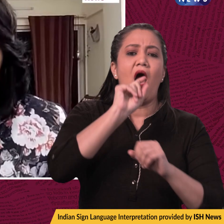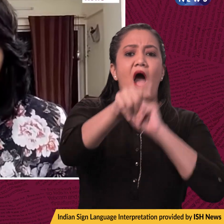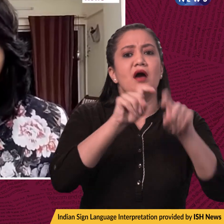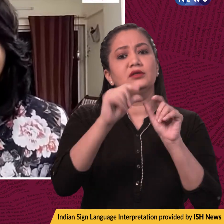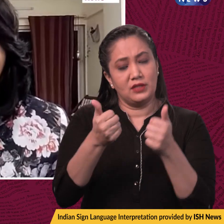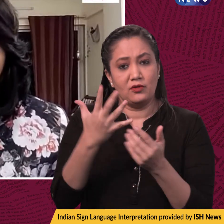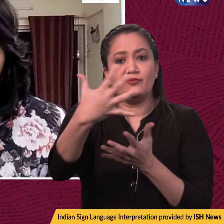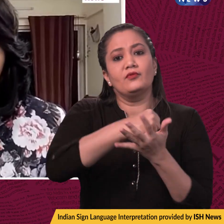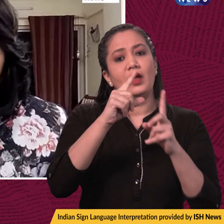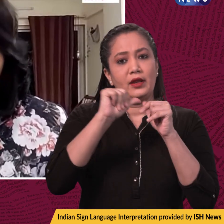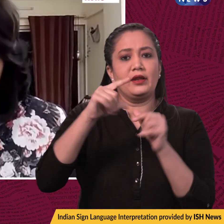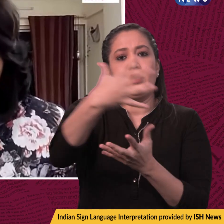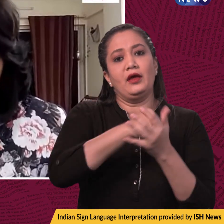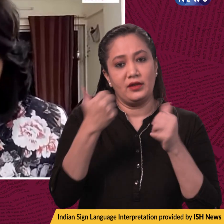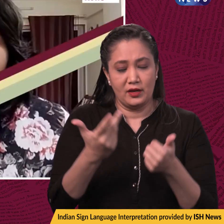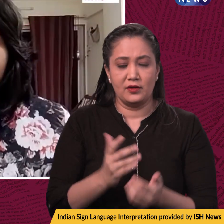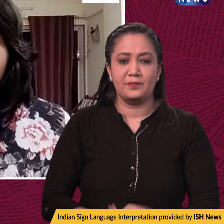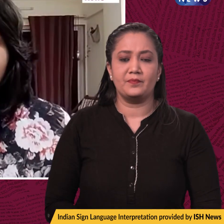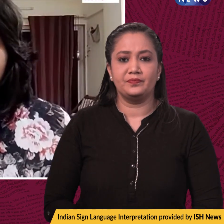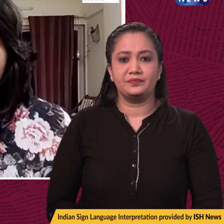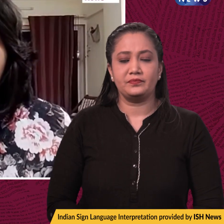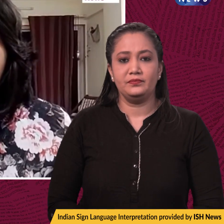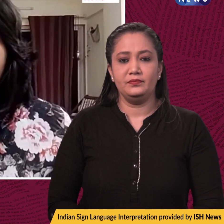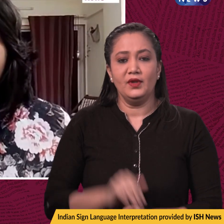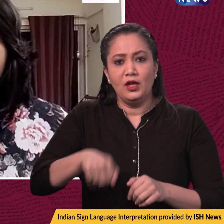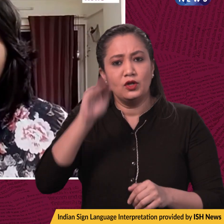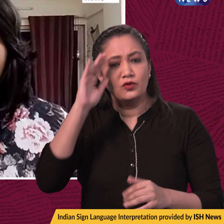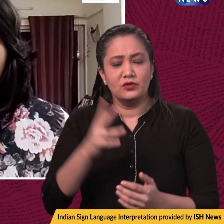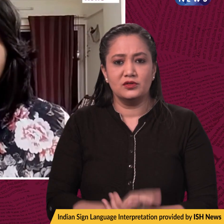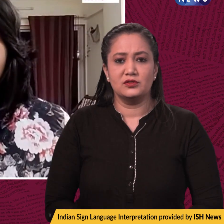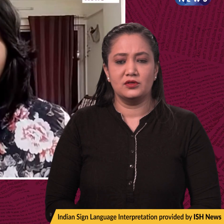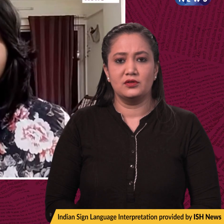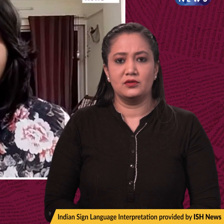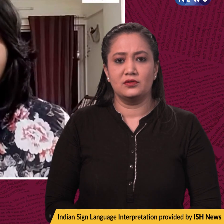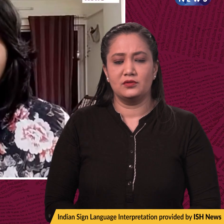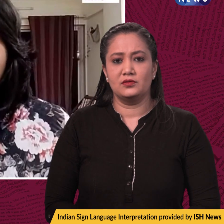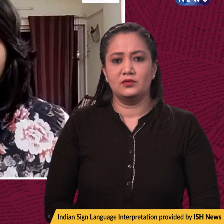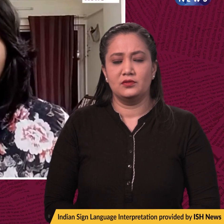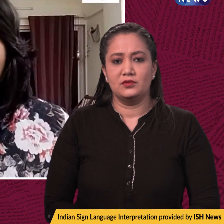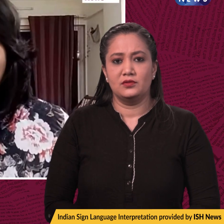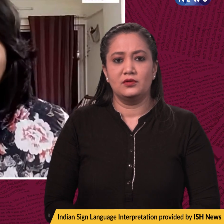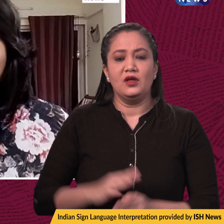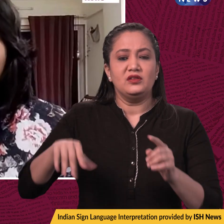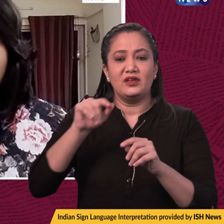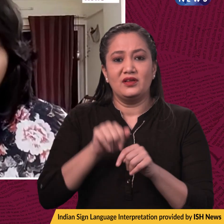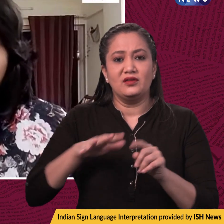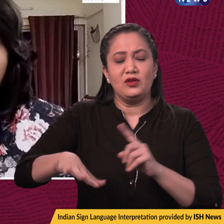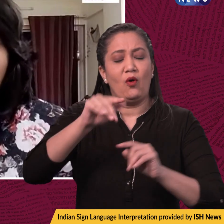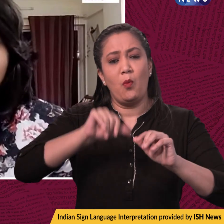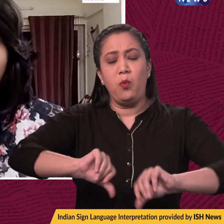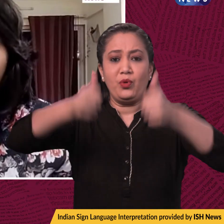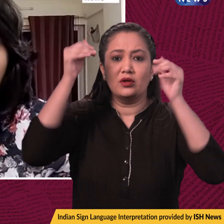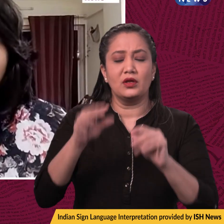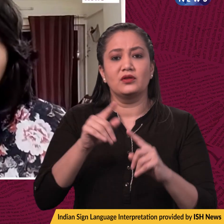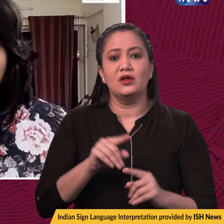purpose of establishing identity. Also in the news right now, the Trinamool Congress today registered a landslide